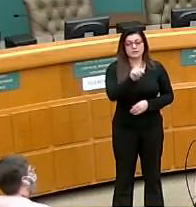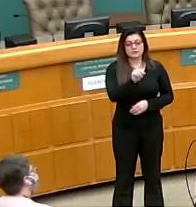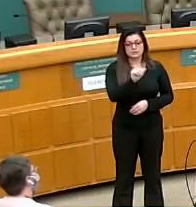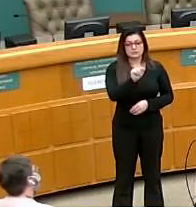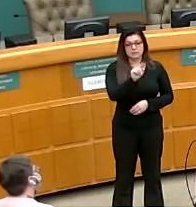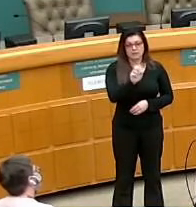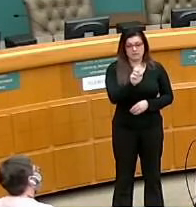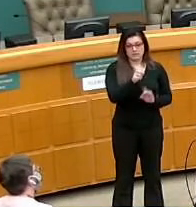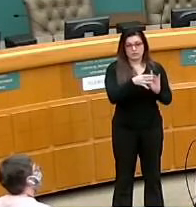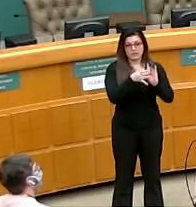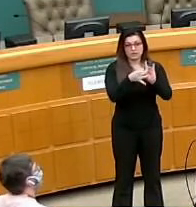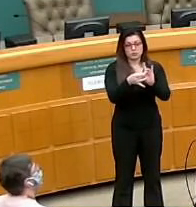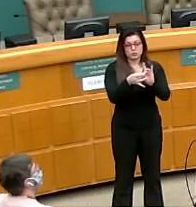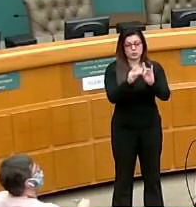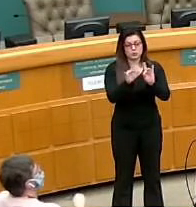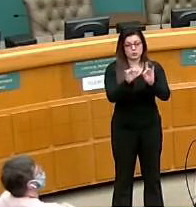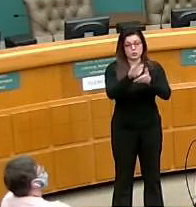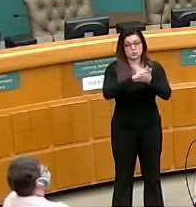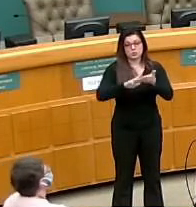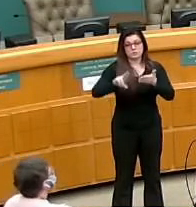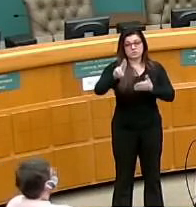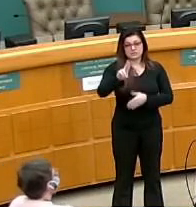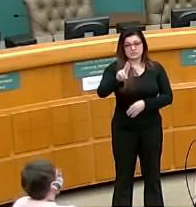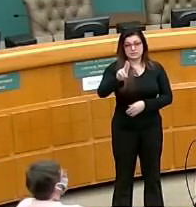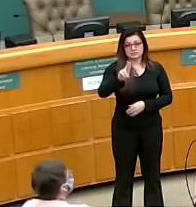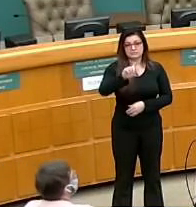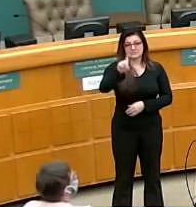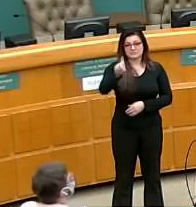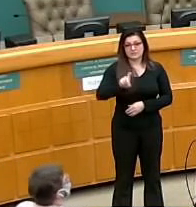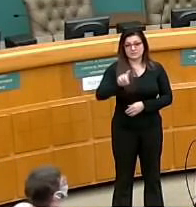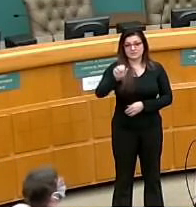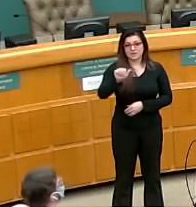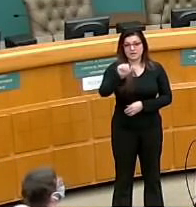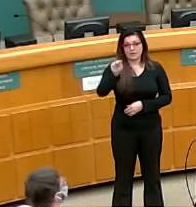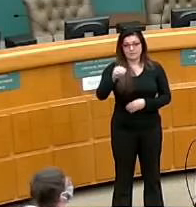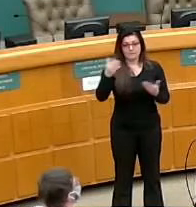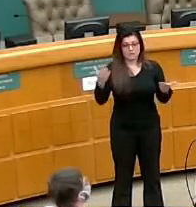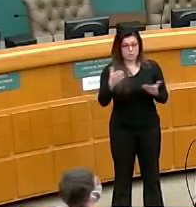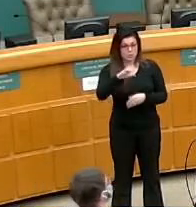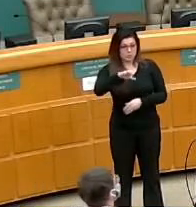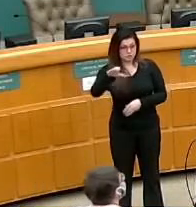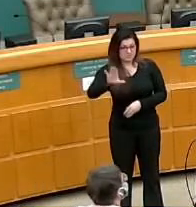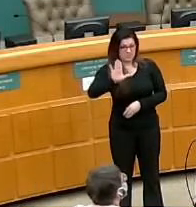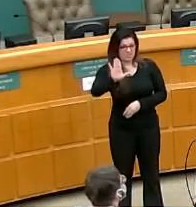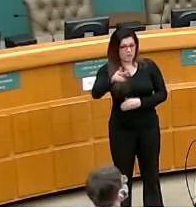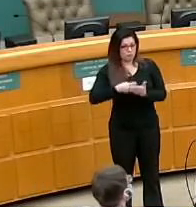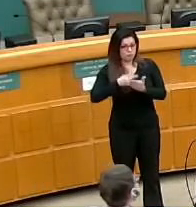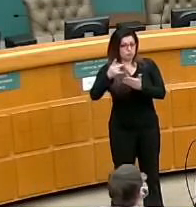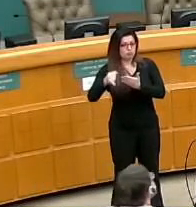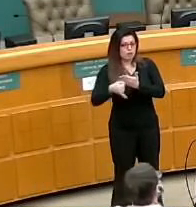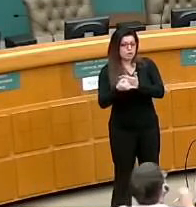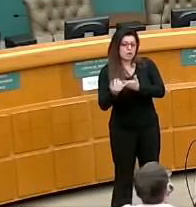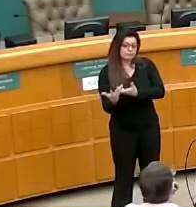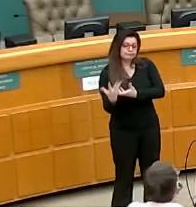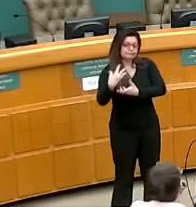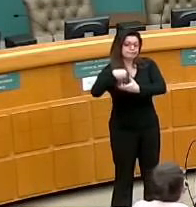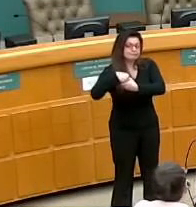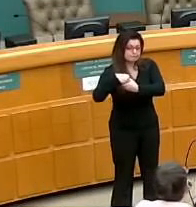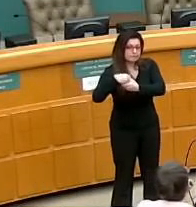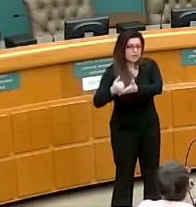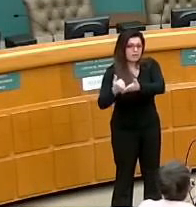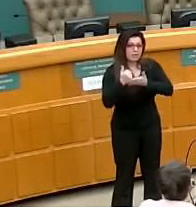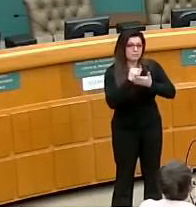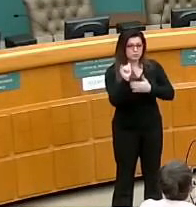University of Texas A&M at Corpus Christi, their project that they are helping us on. I want to provide an update on